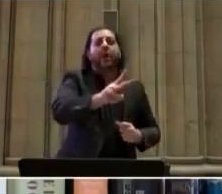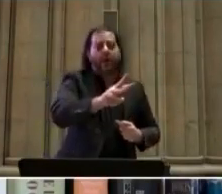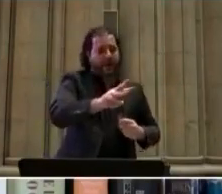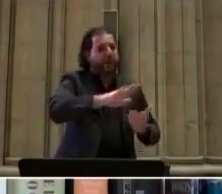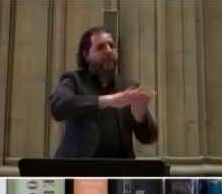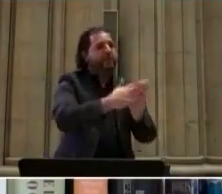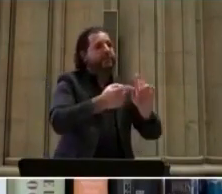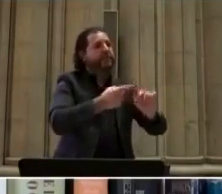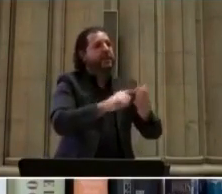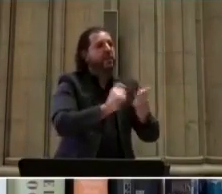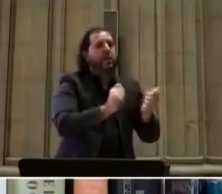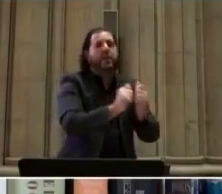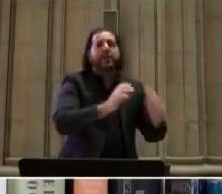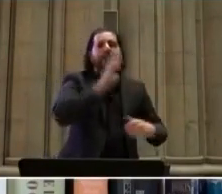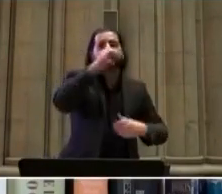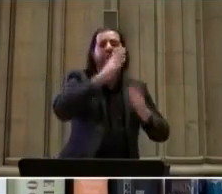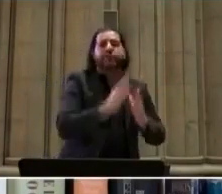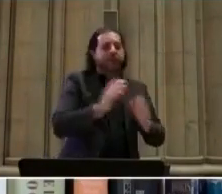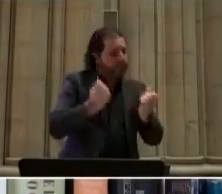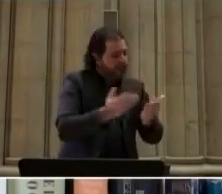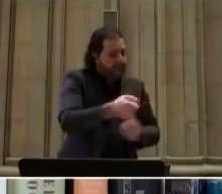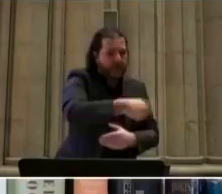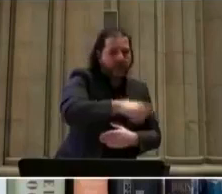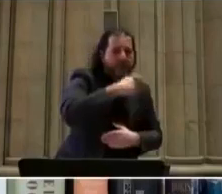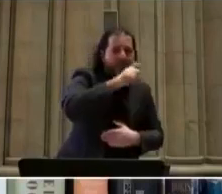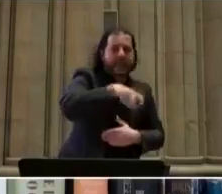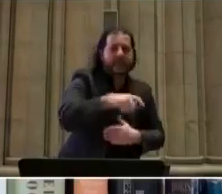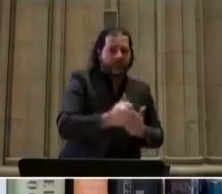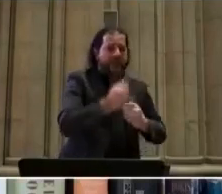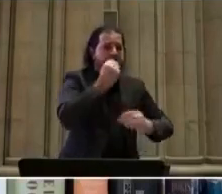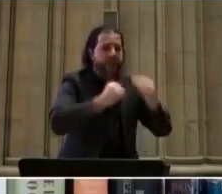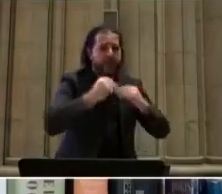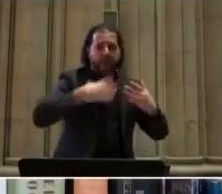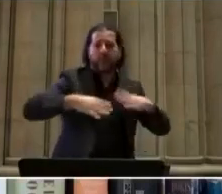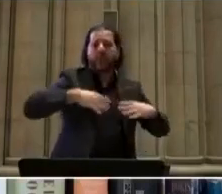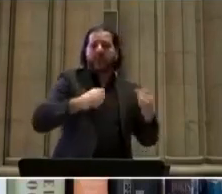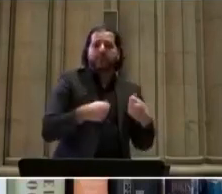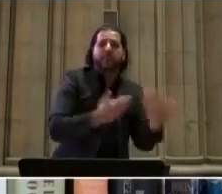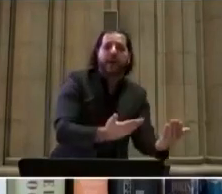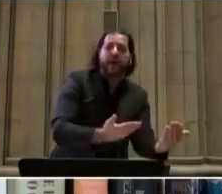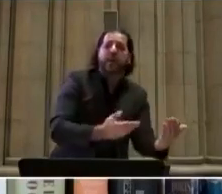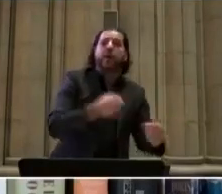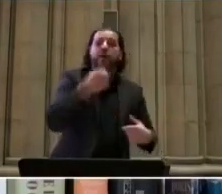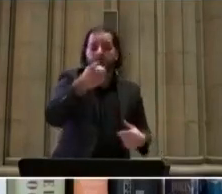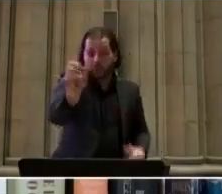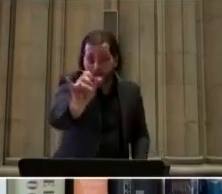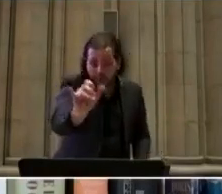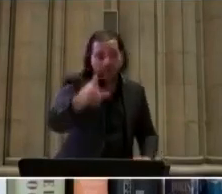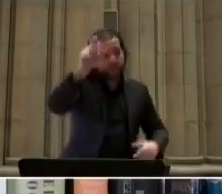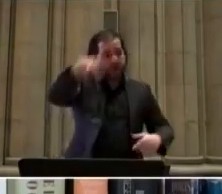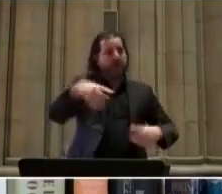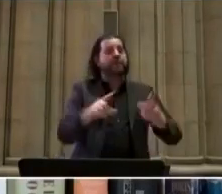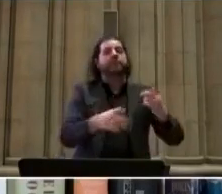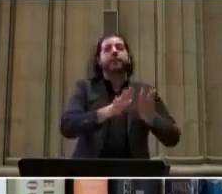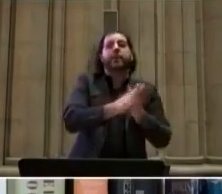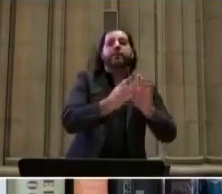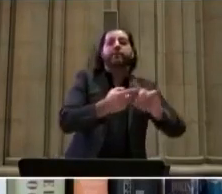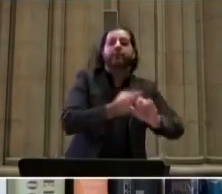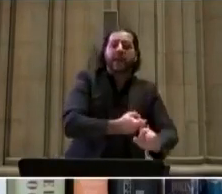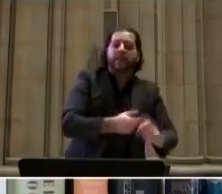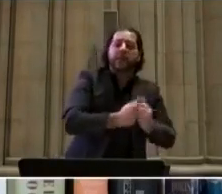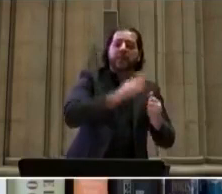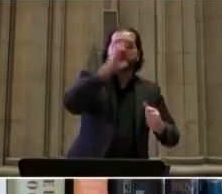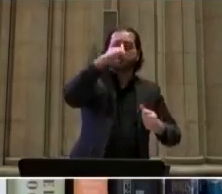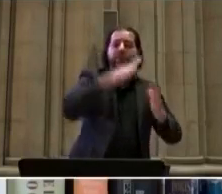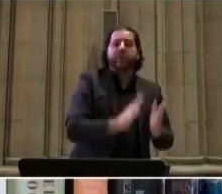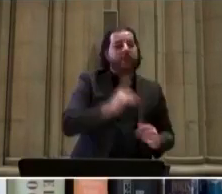stranger, providing those who need with food and clothing. You too must befriend the stranger, for